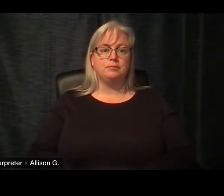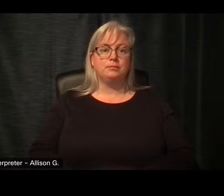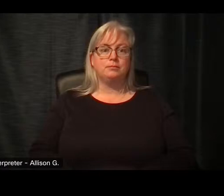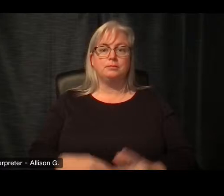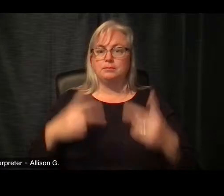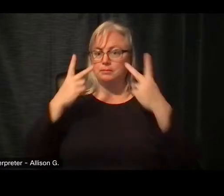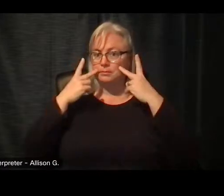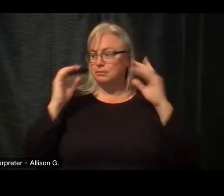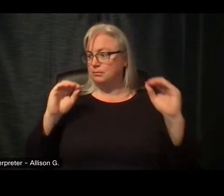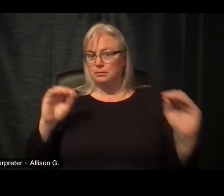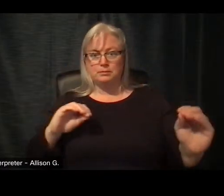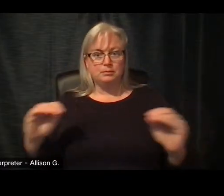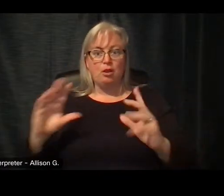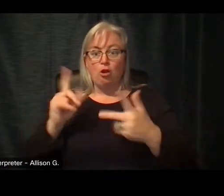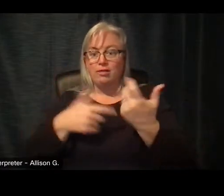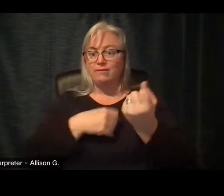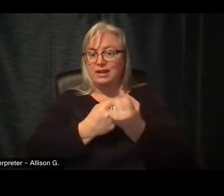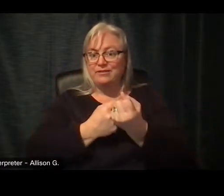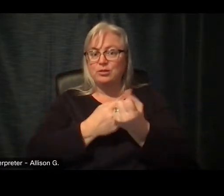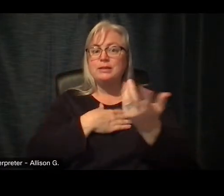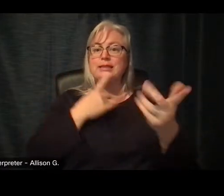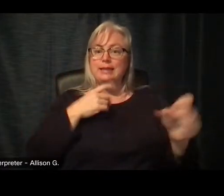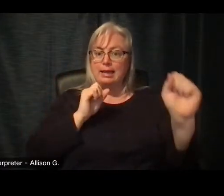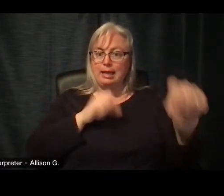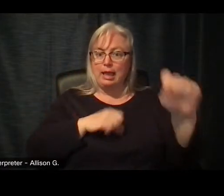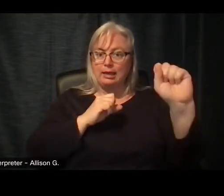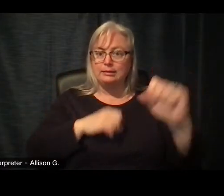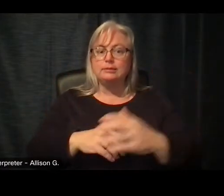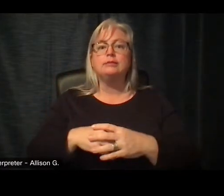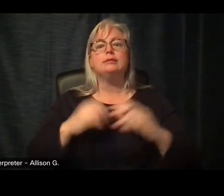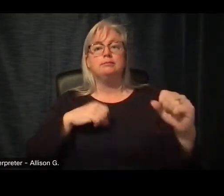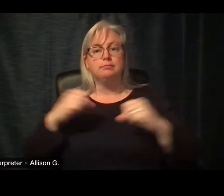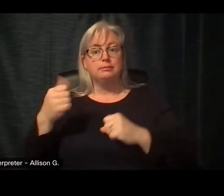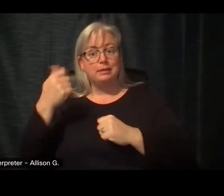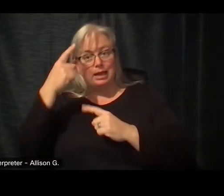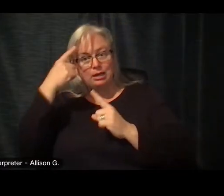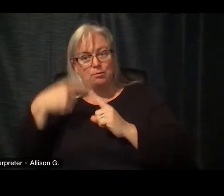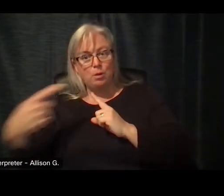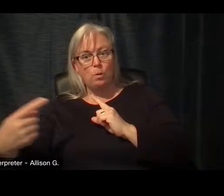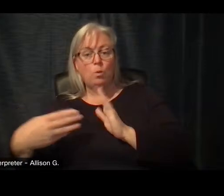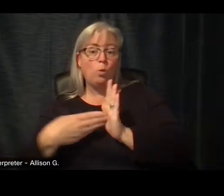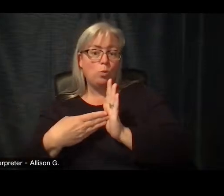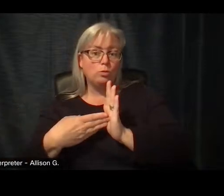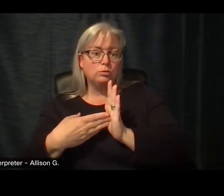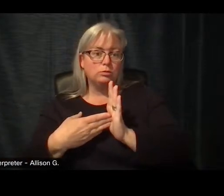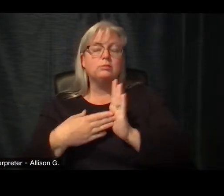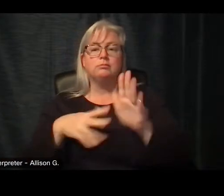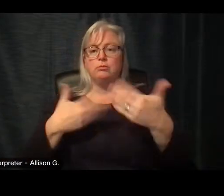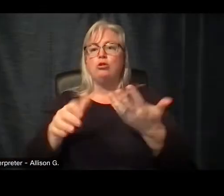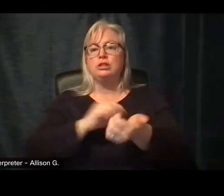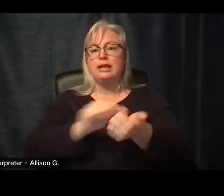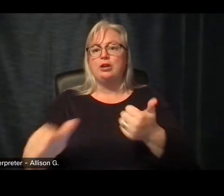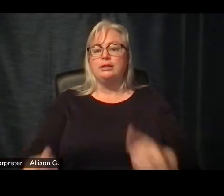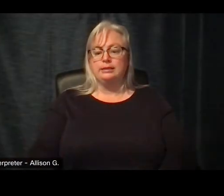Not seeing any. All in favor, please say aye. Aye. Any opposed? Motion